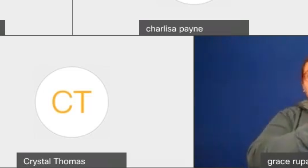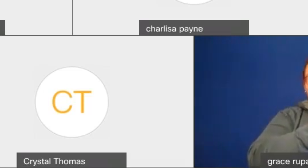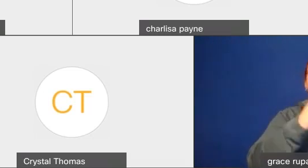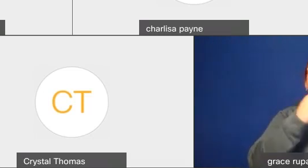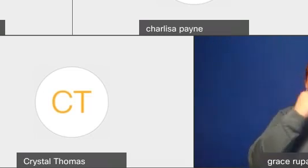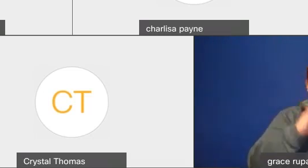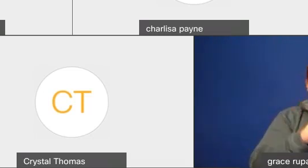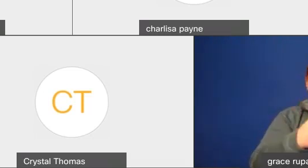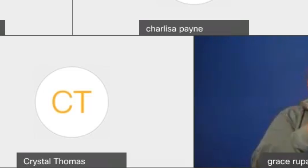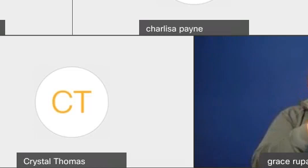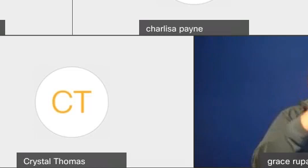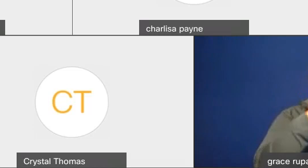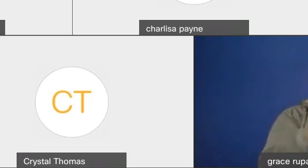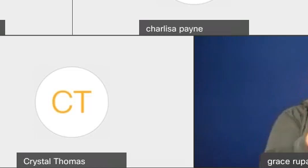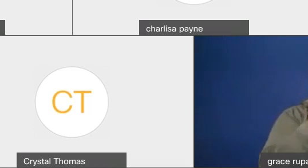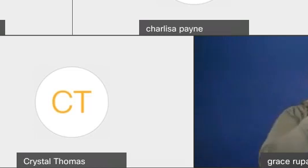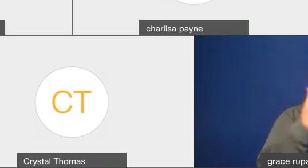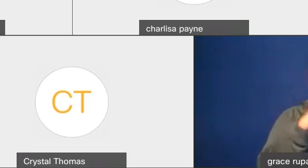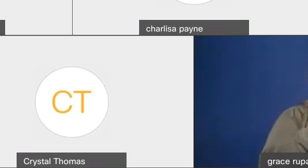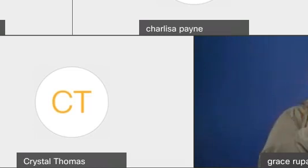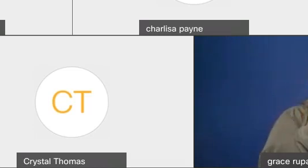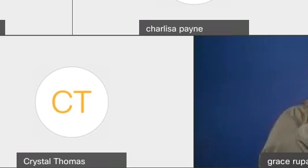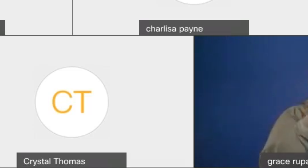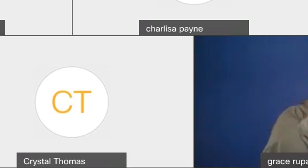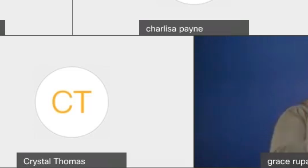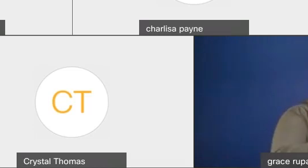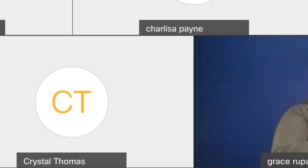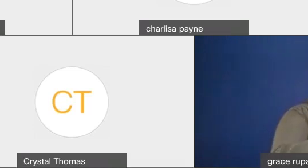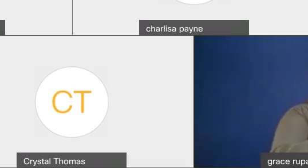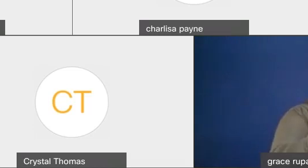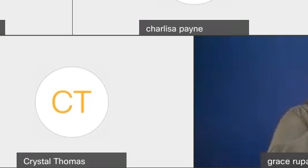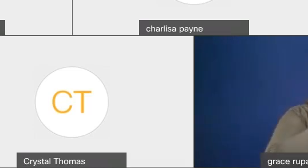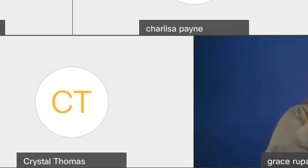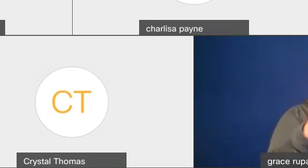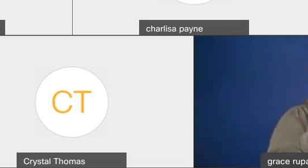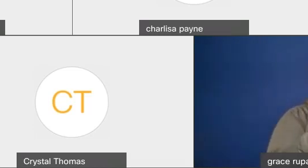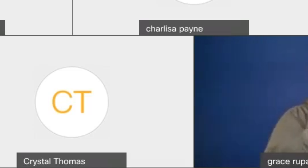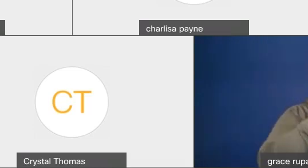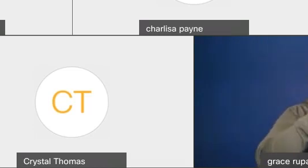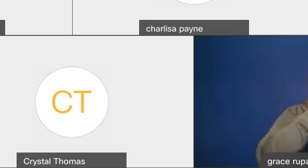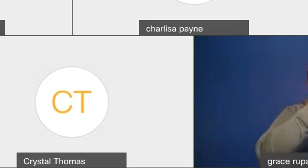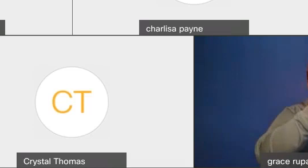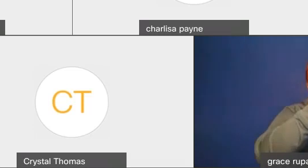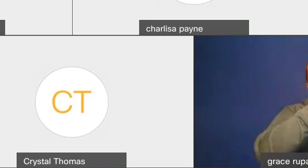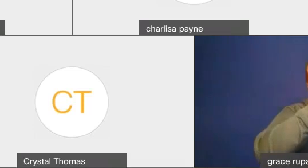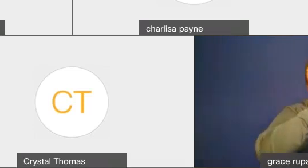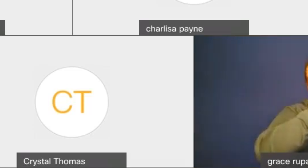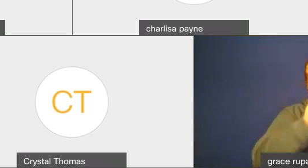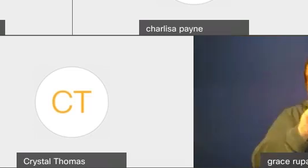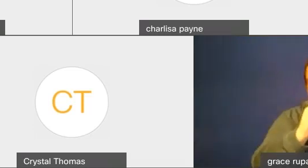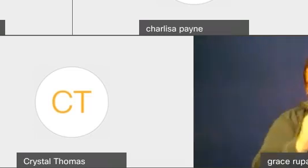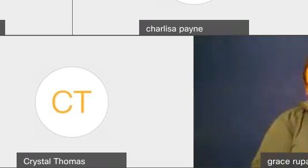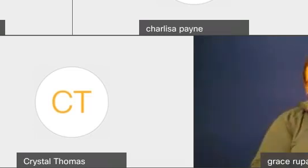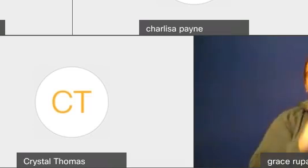payment for direct support professionals, and then goes on to include the language that needs to be included in the attestation. And I think that